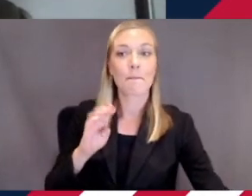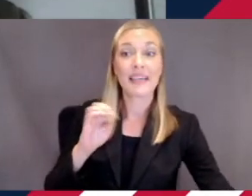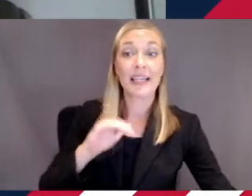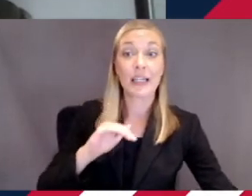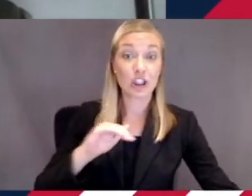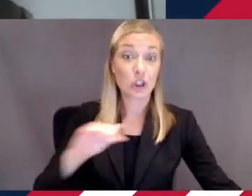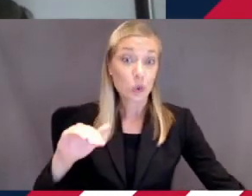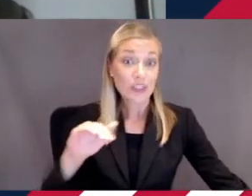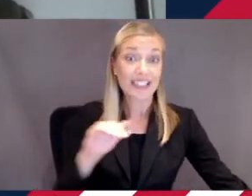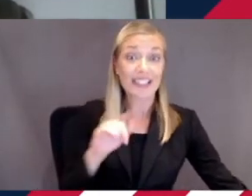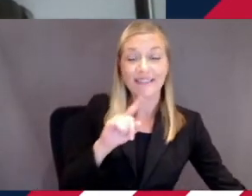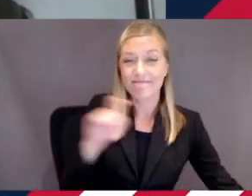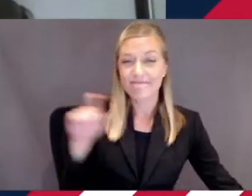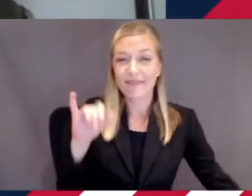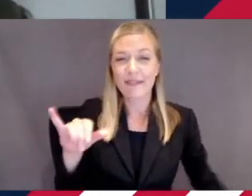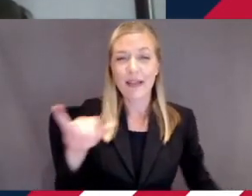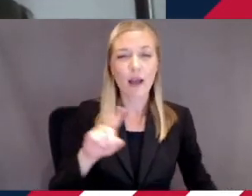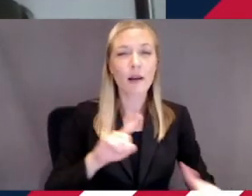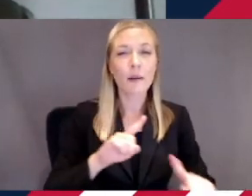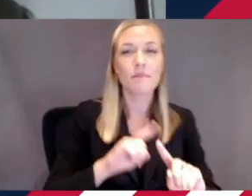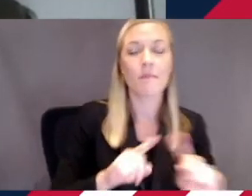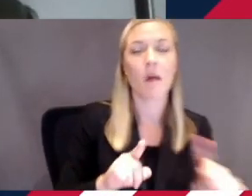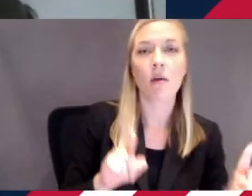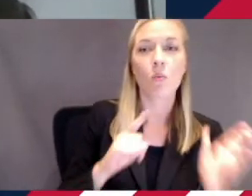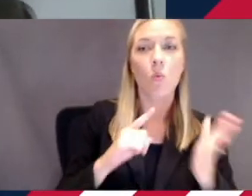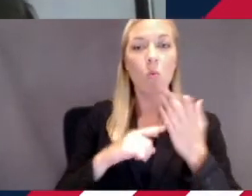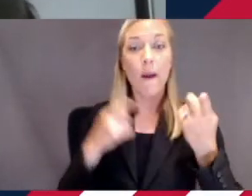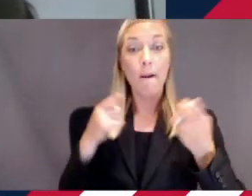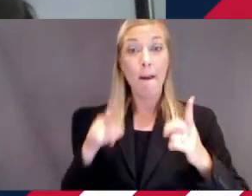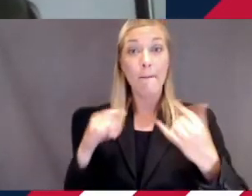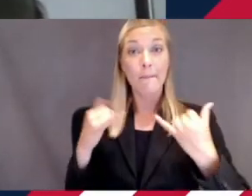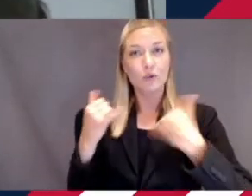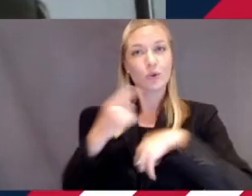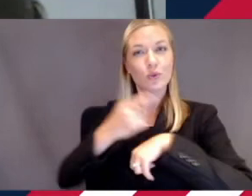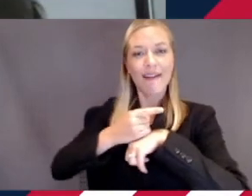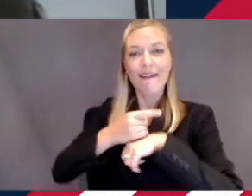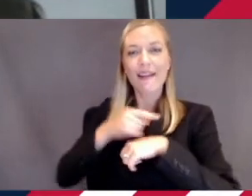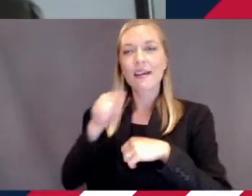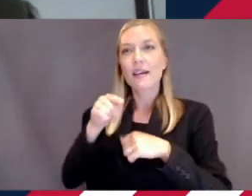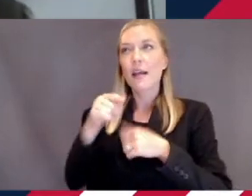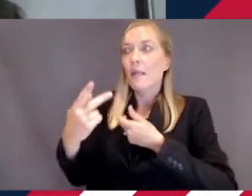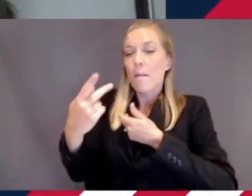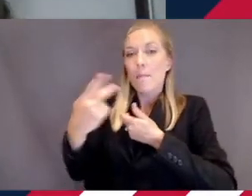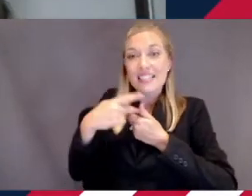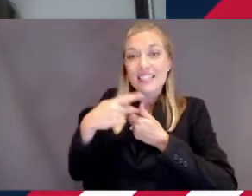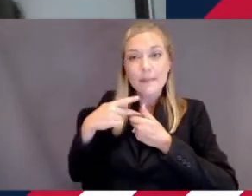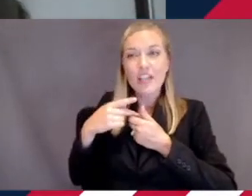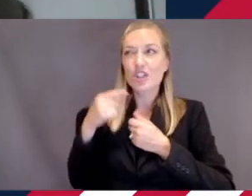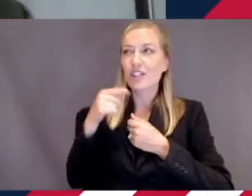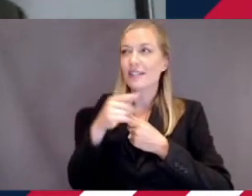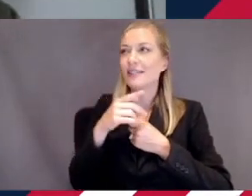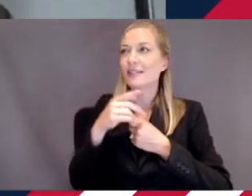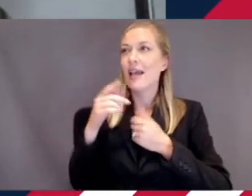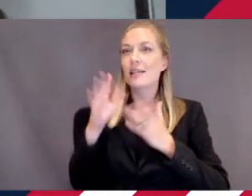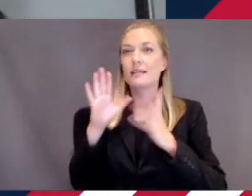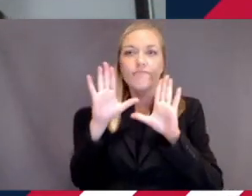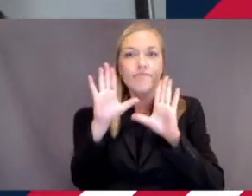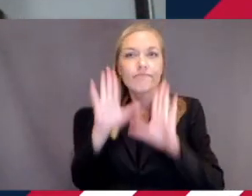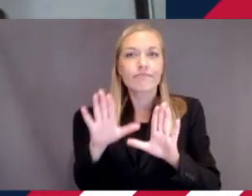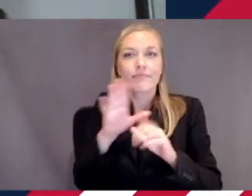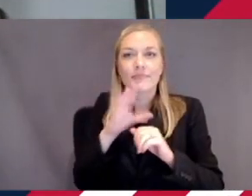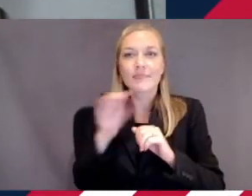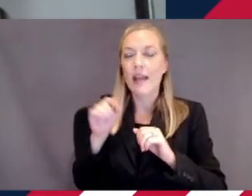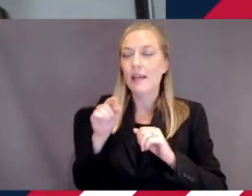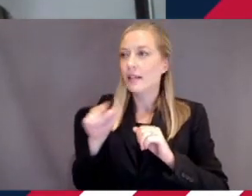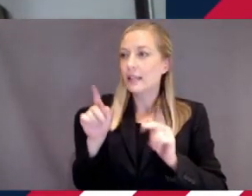done today, the degree of participation and the selection of the Democratic nominee for the President of the